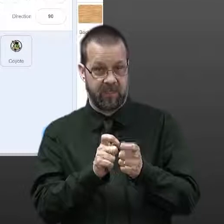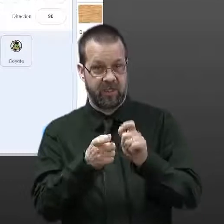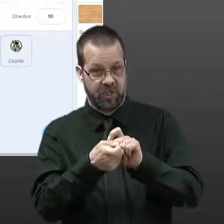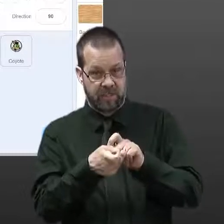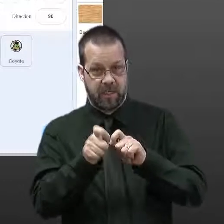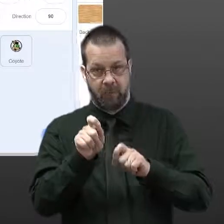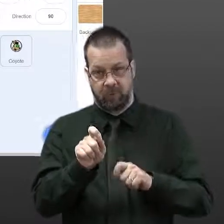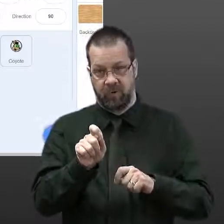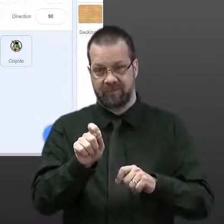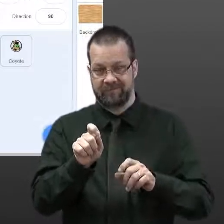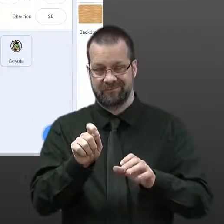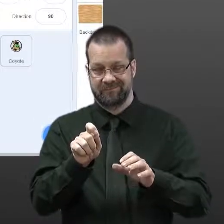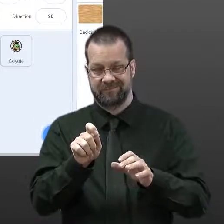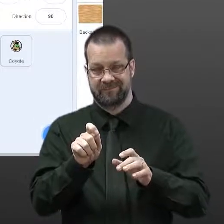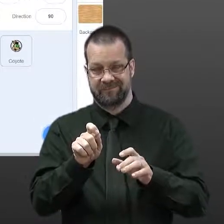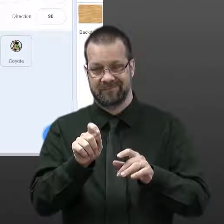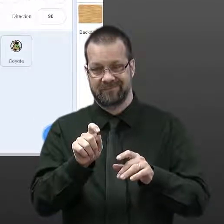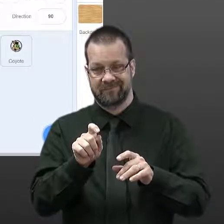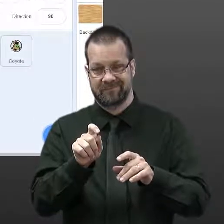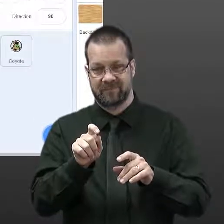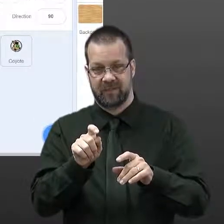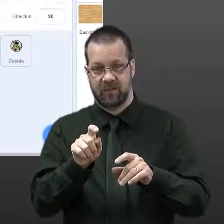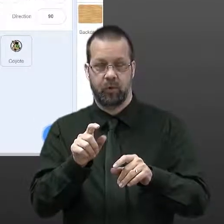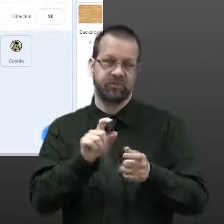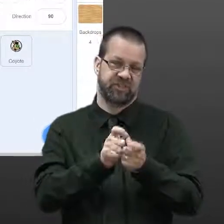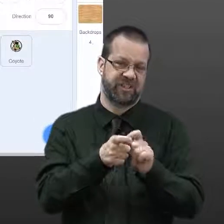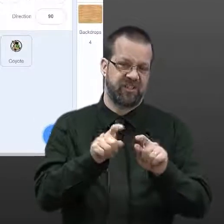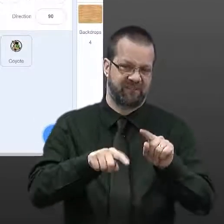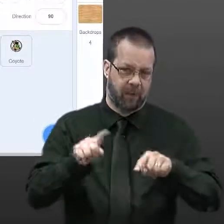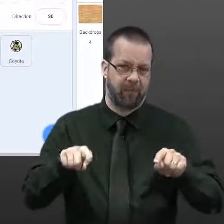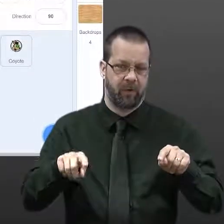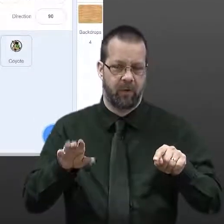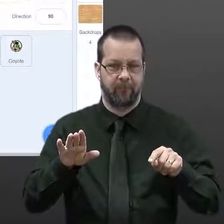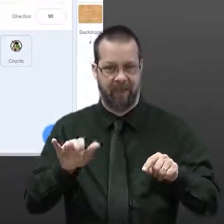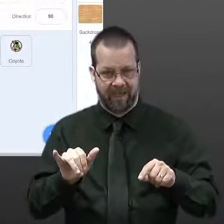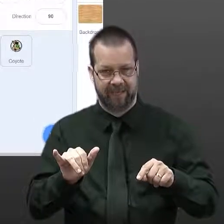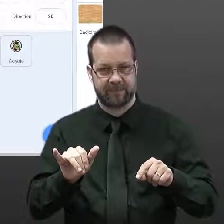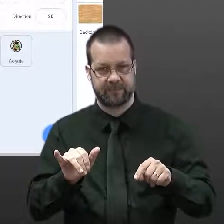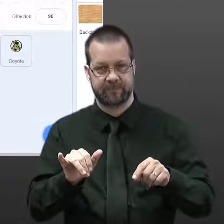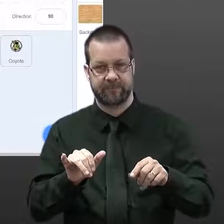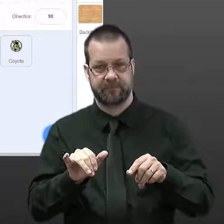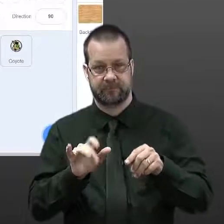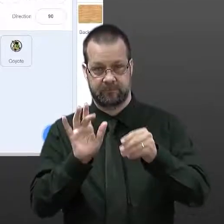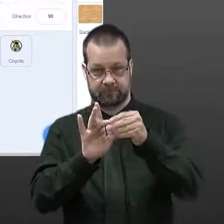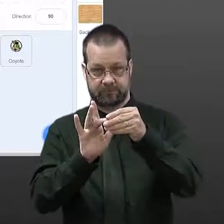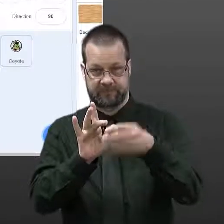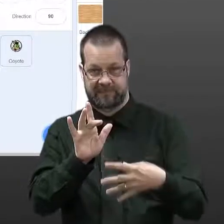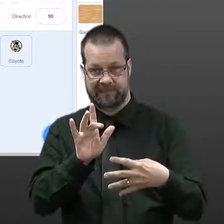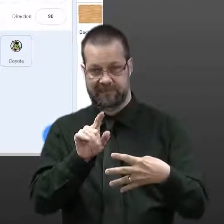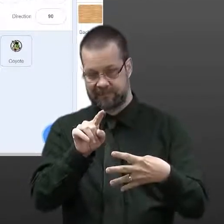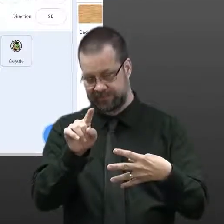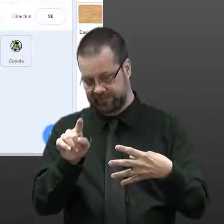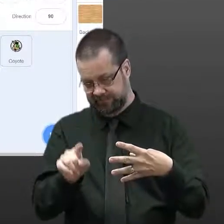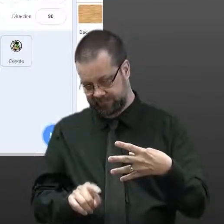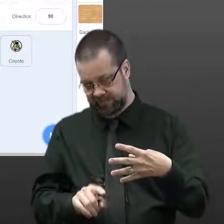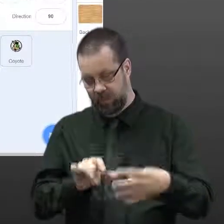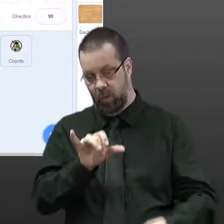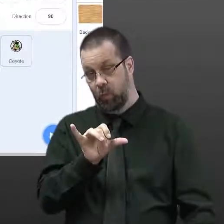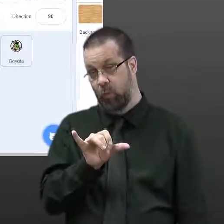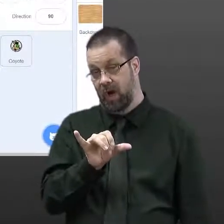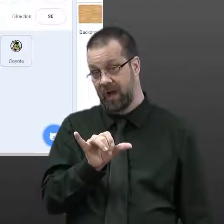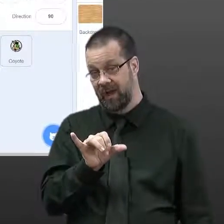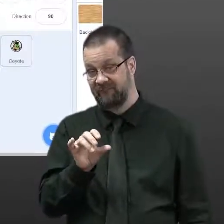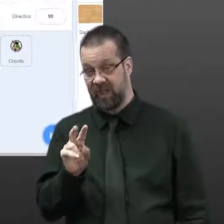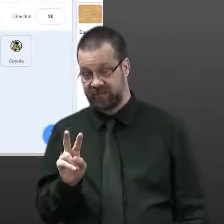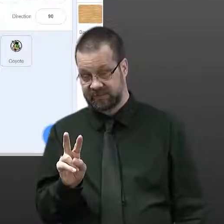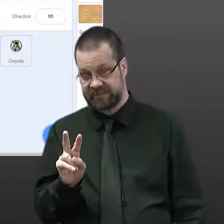change points by or change variable by. And here we're going to use the drop down to change this